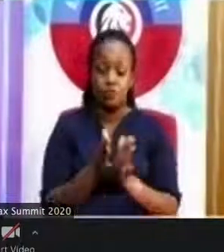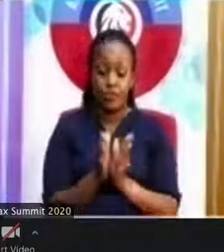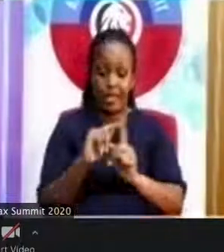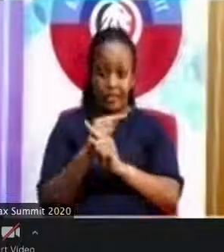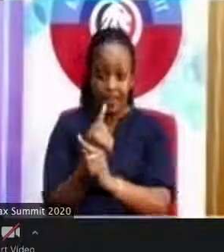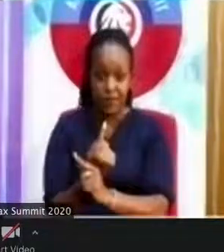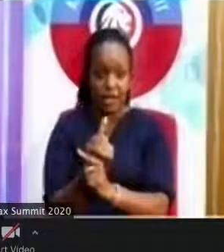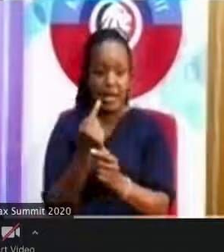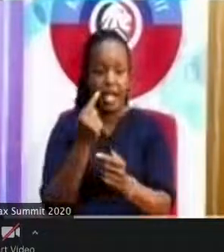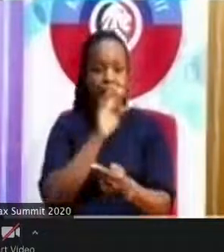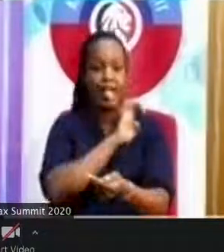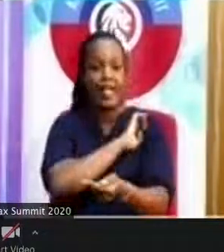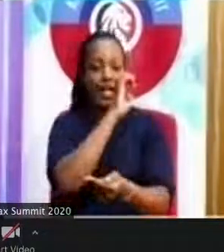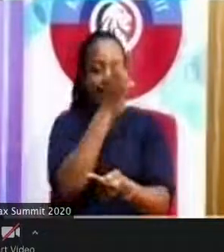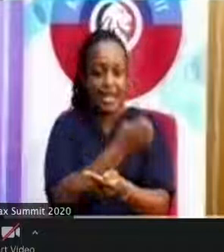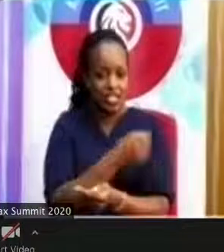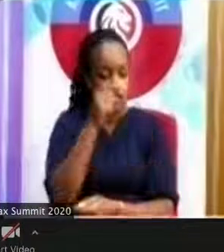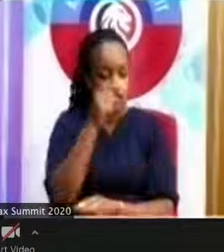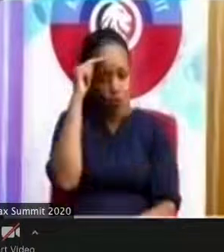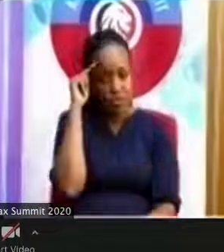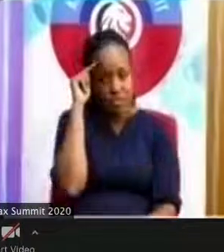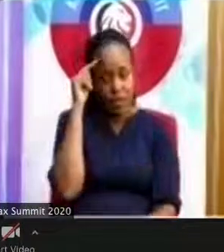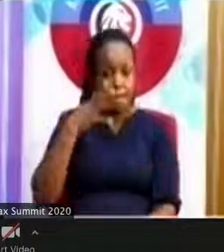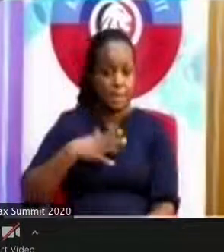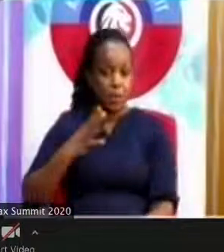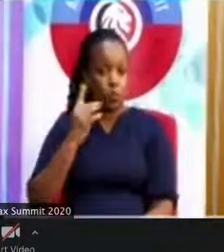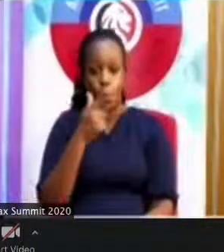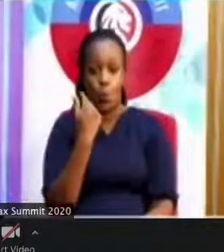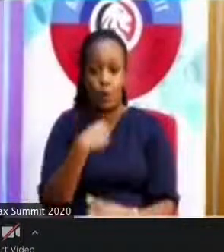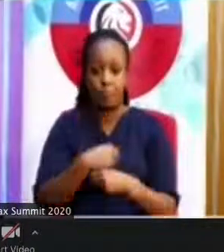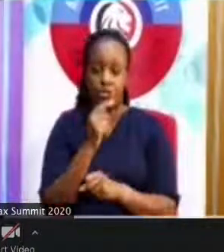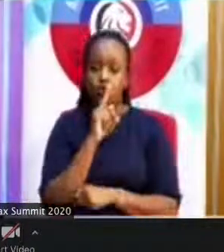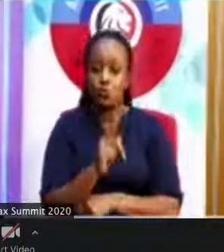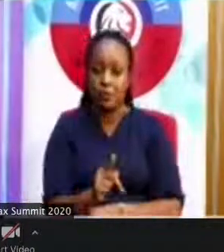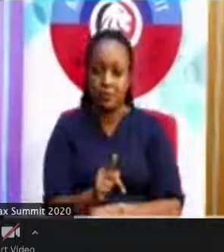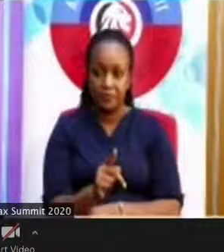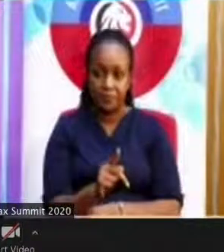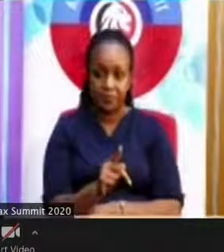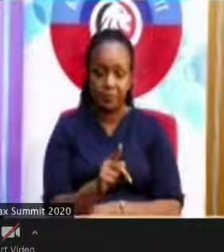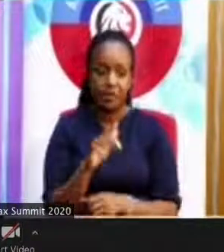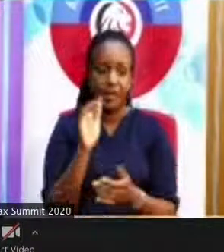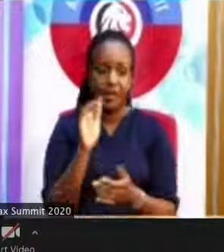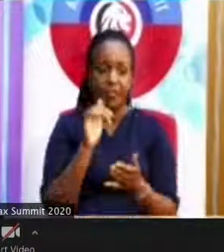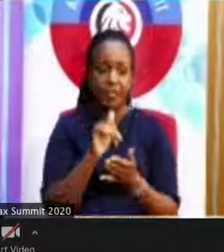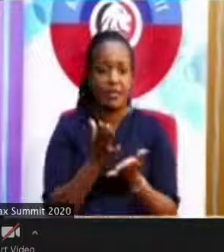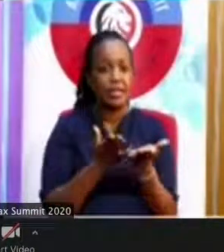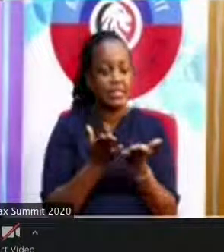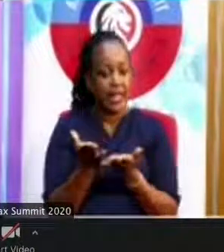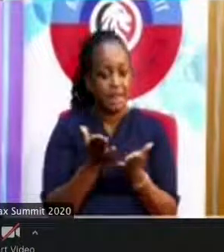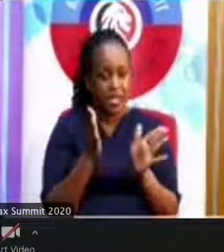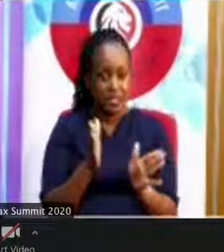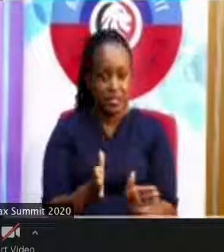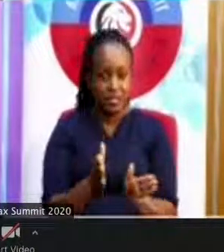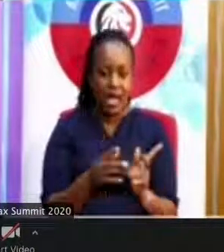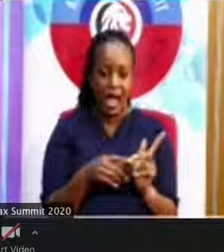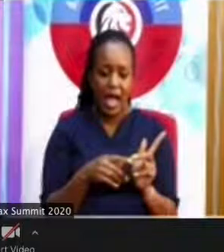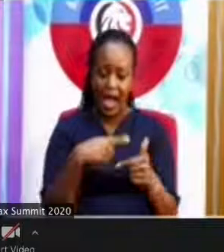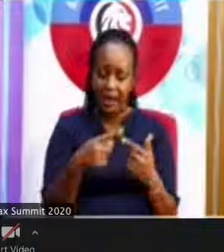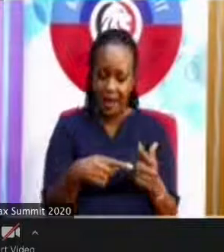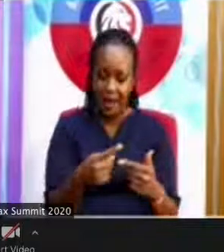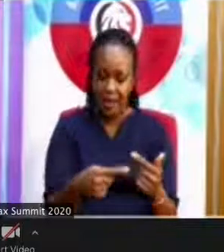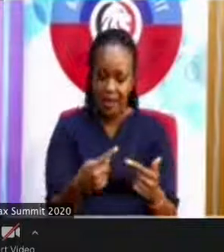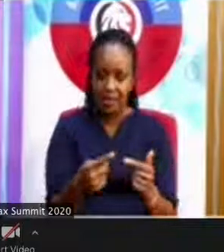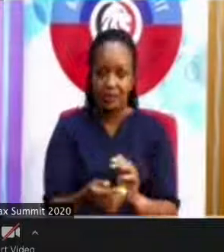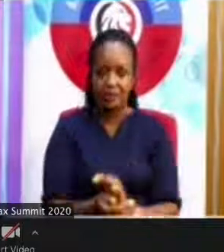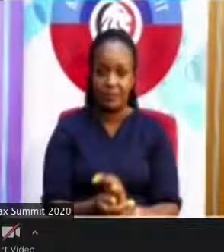sources, people who will ensure that the computers, the servers are running, the networks are